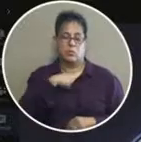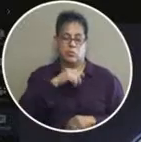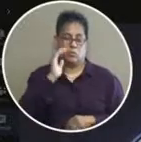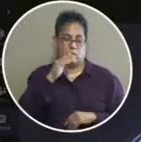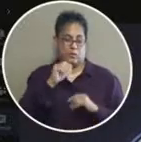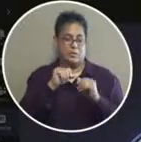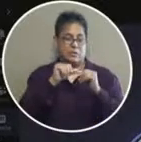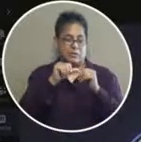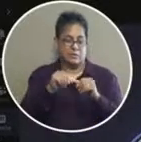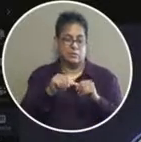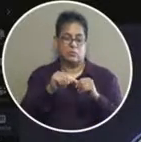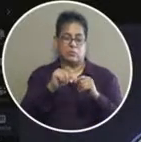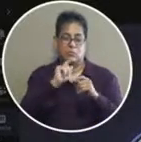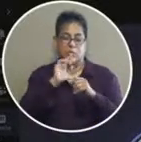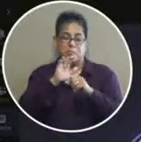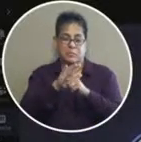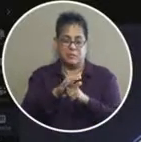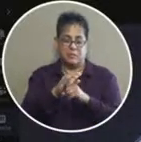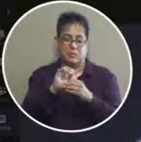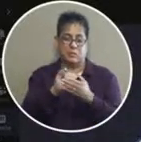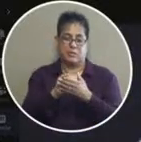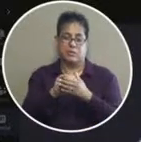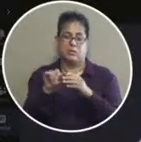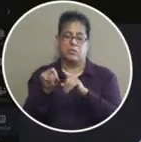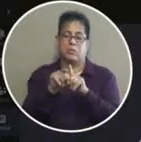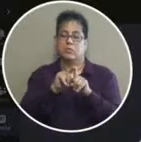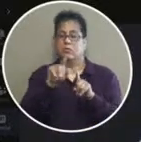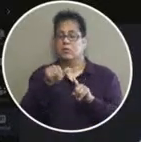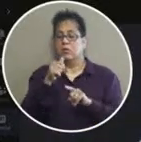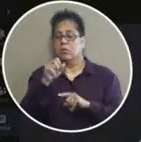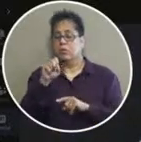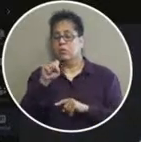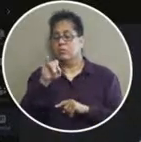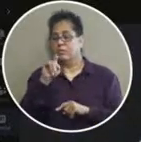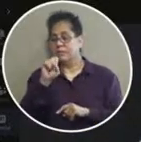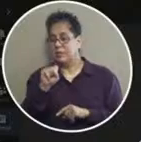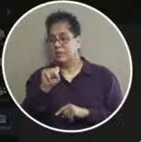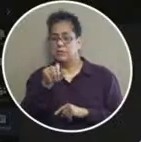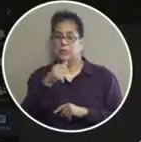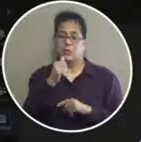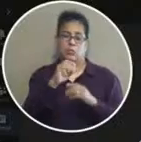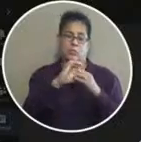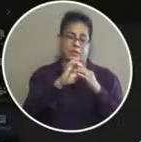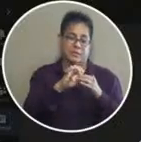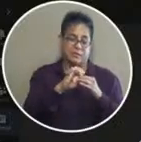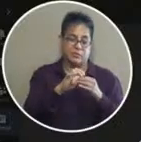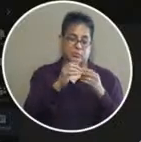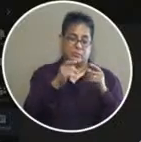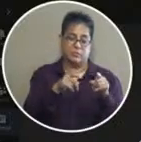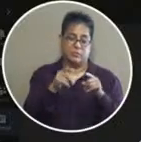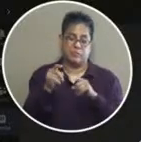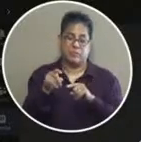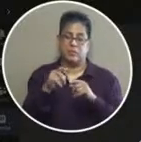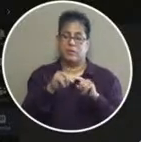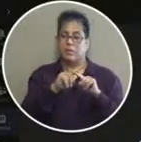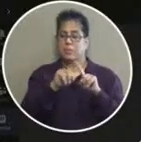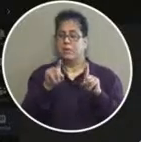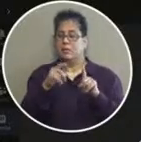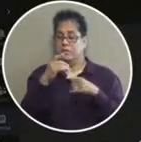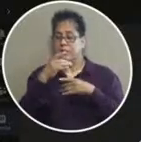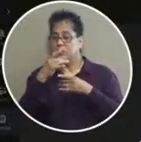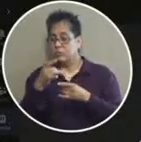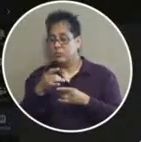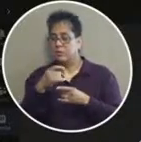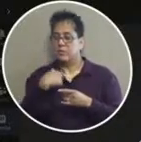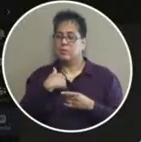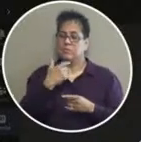continue to stay committed to that. We have other sites that are coming online, other relationships that are coming online. But again, interestingly, I